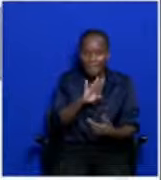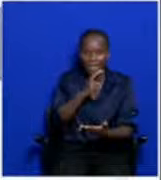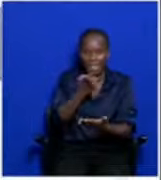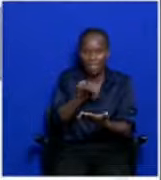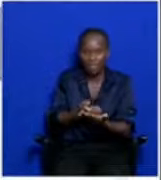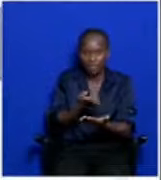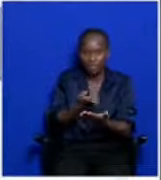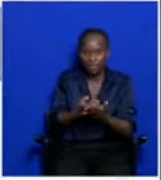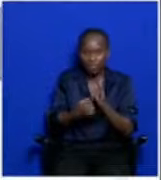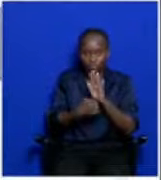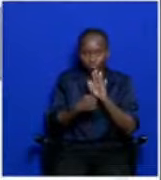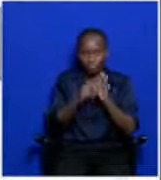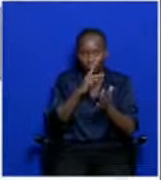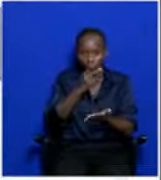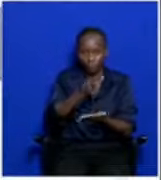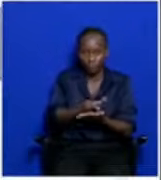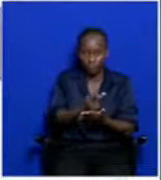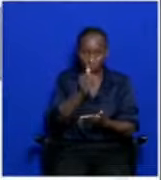So